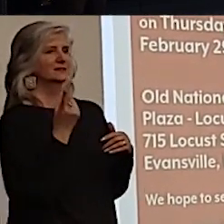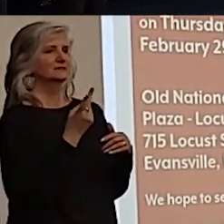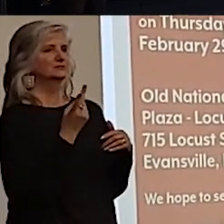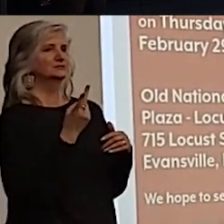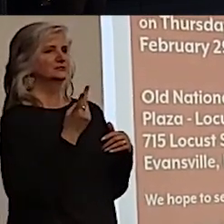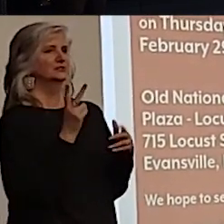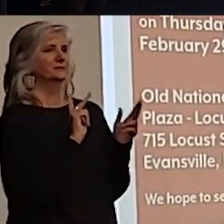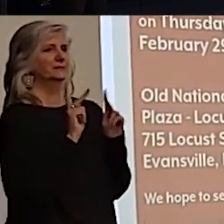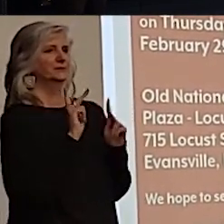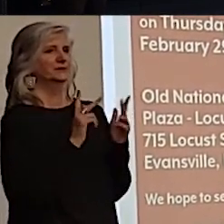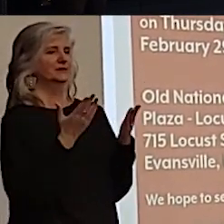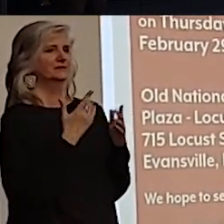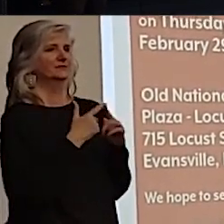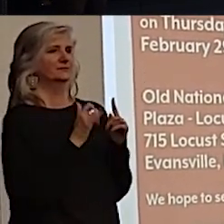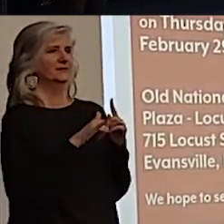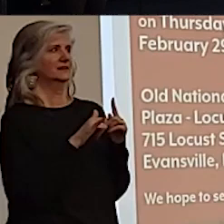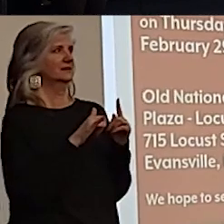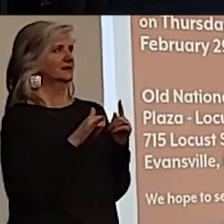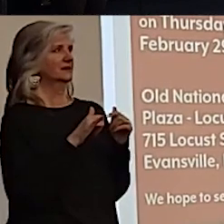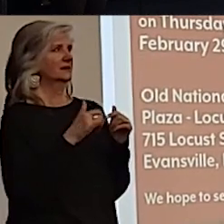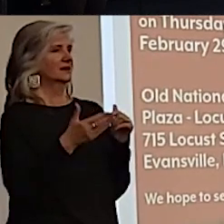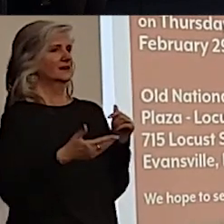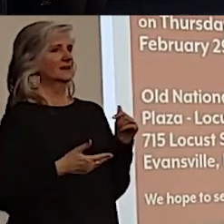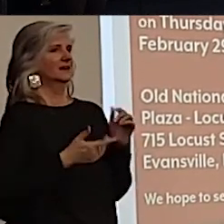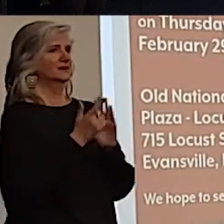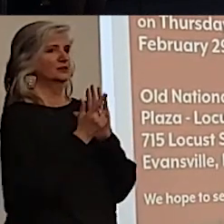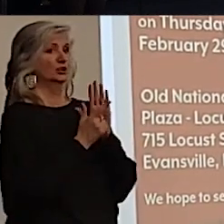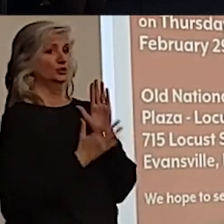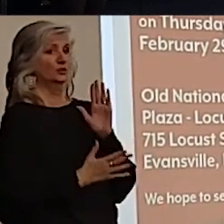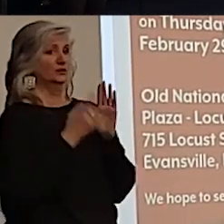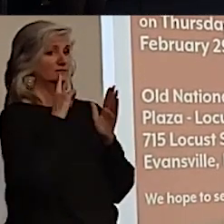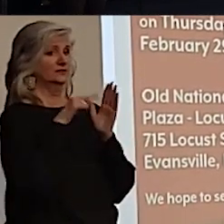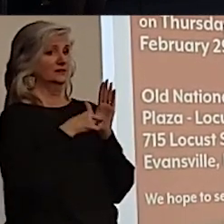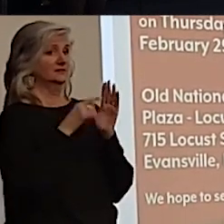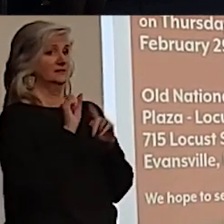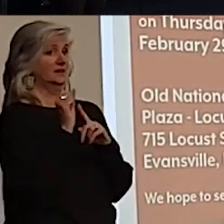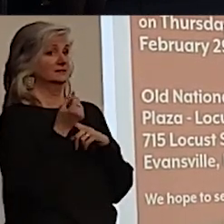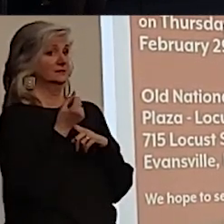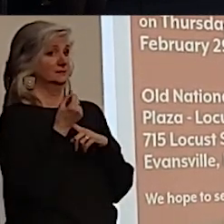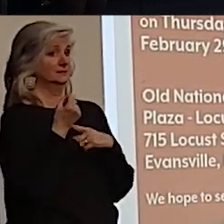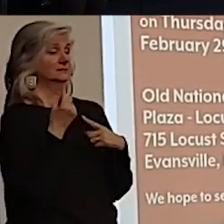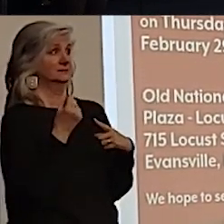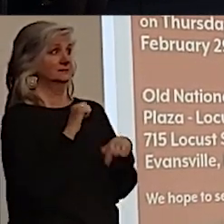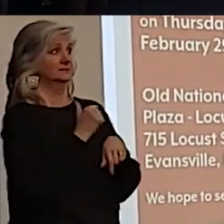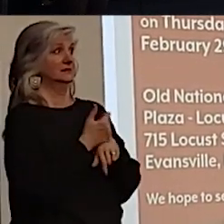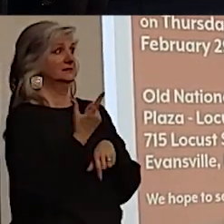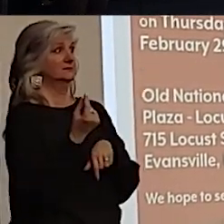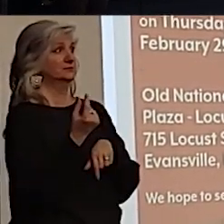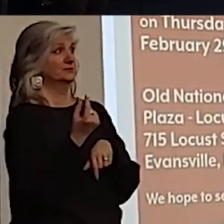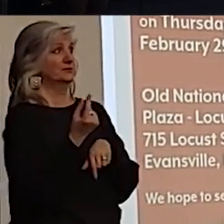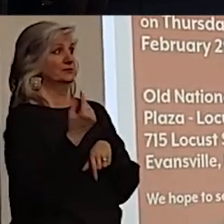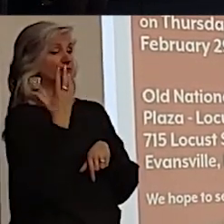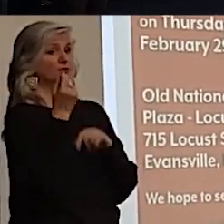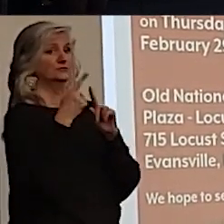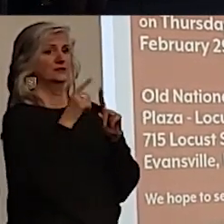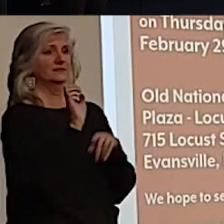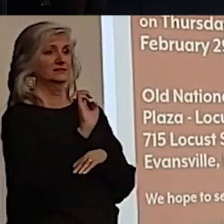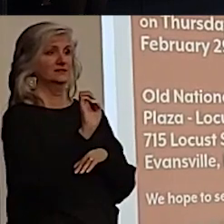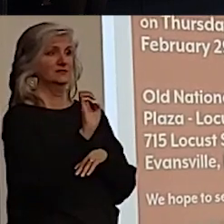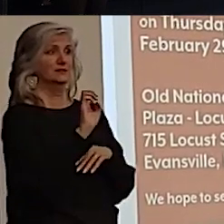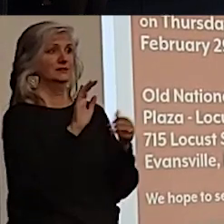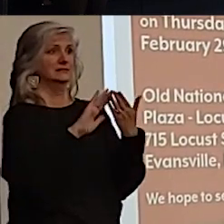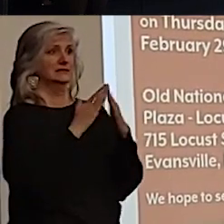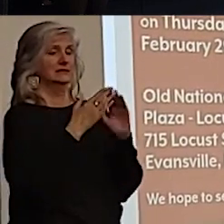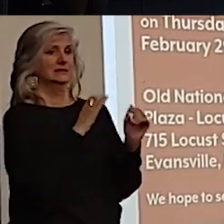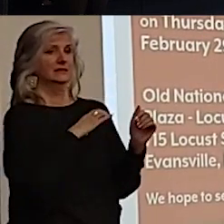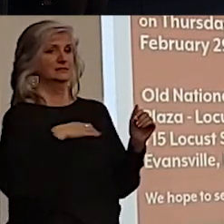Thank you. Hire a lawyer for this case. So what we have this set up to do is to go to the Evansville City Council because we